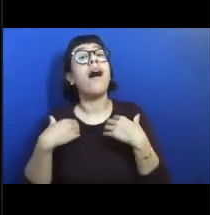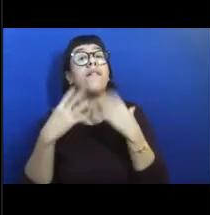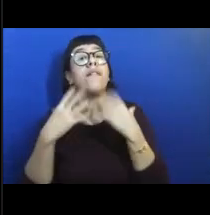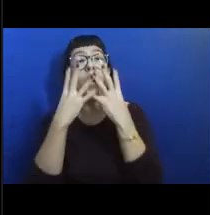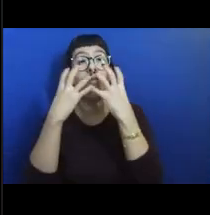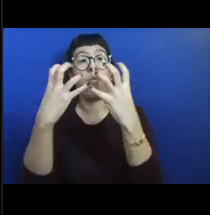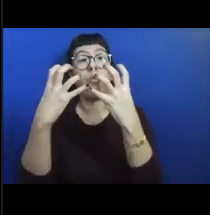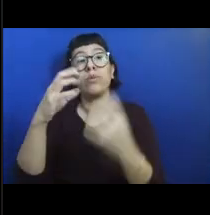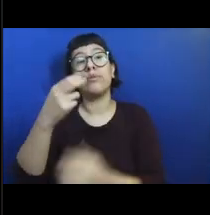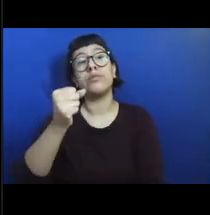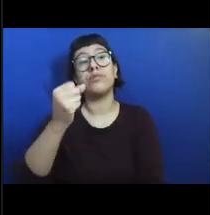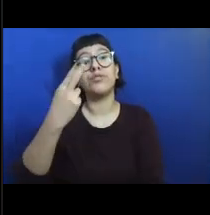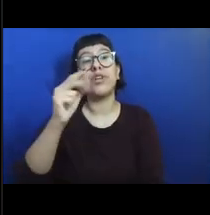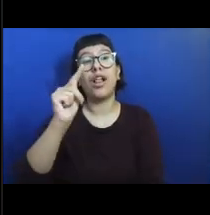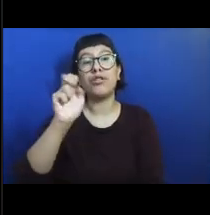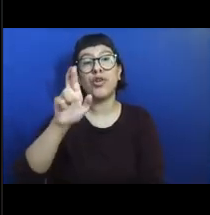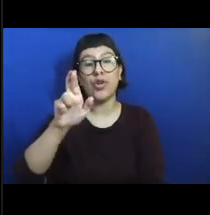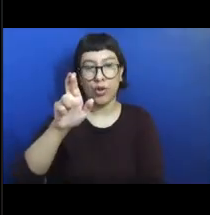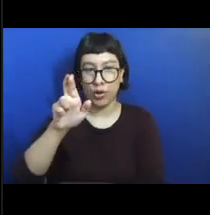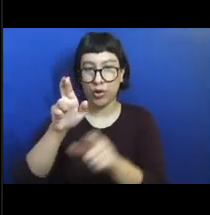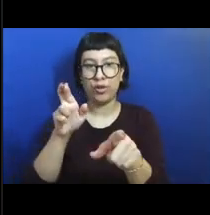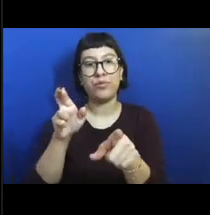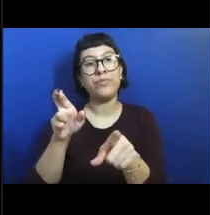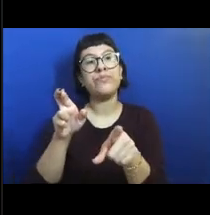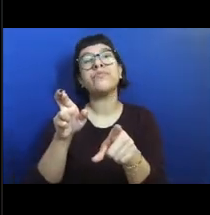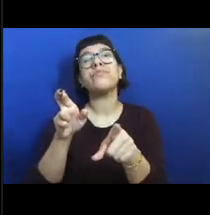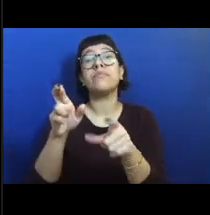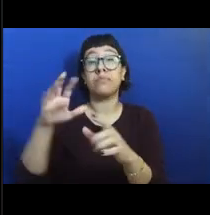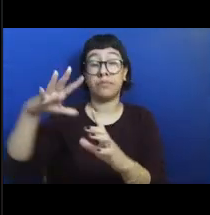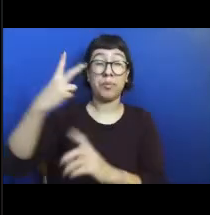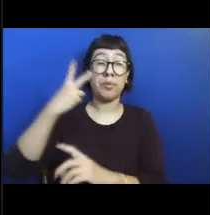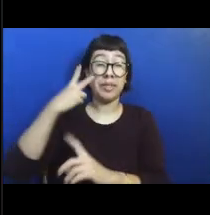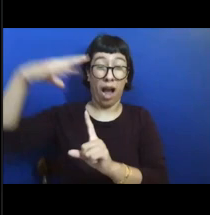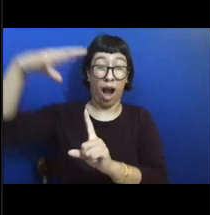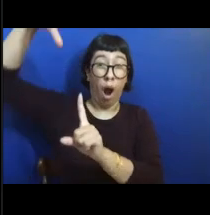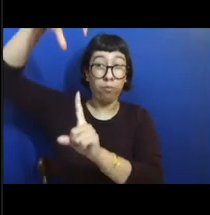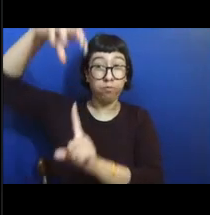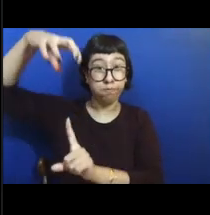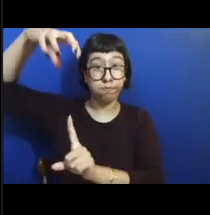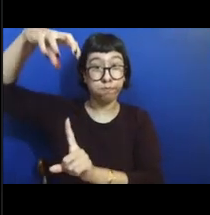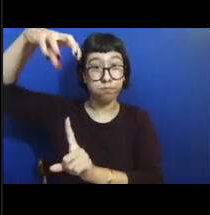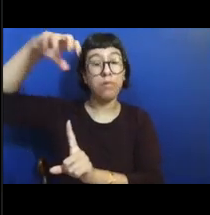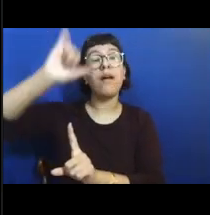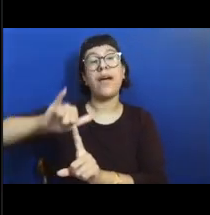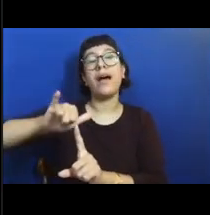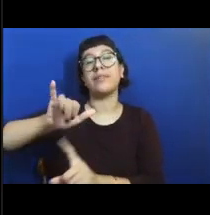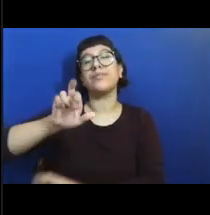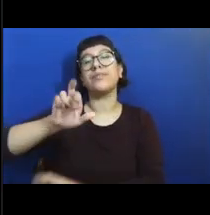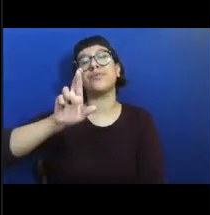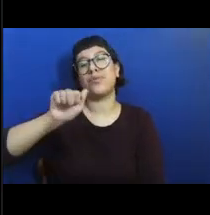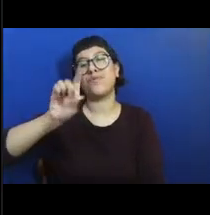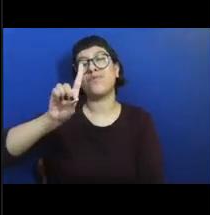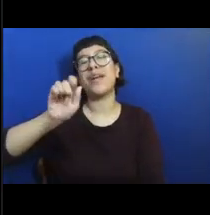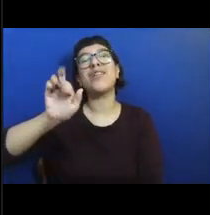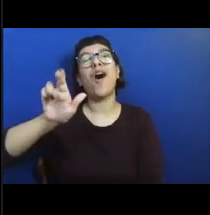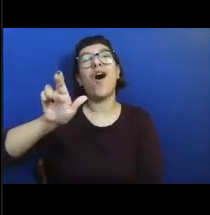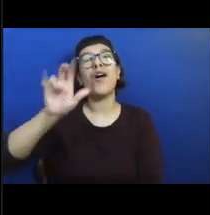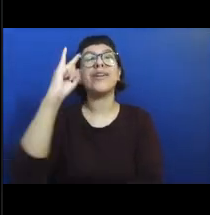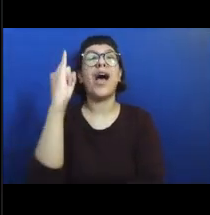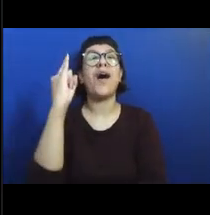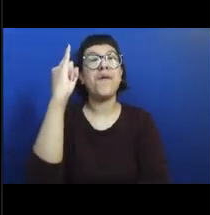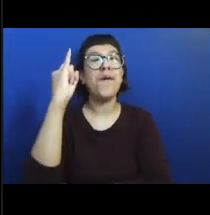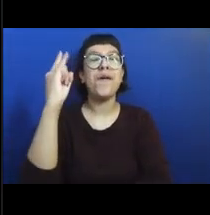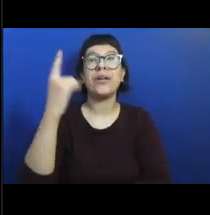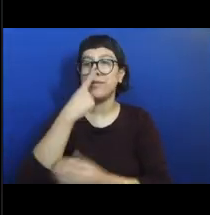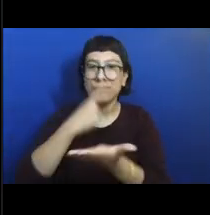picture at a Weather Service office. The real tall ball in the backyard here, that's the radar tower. So that's what's tracking all the